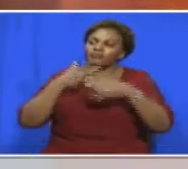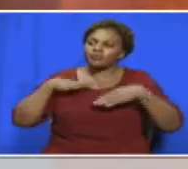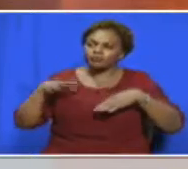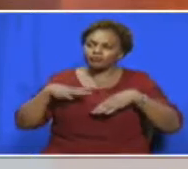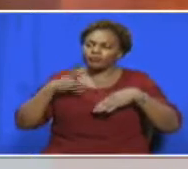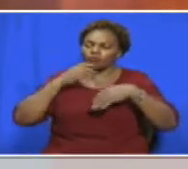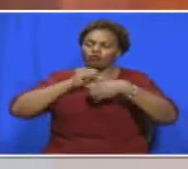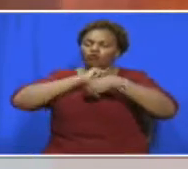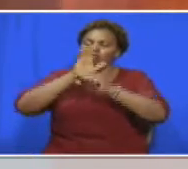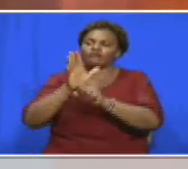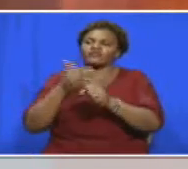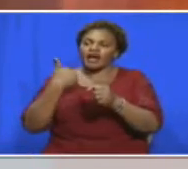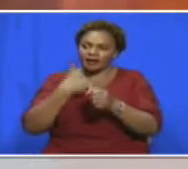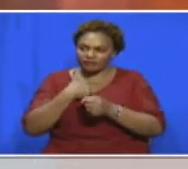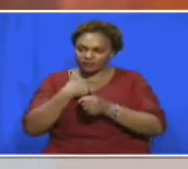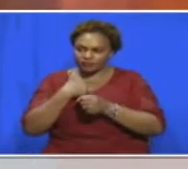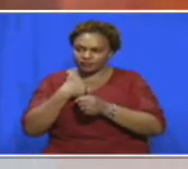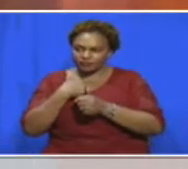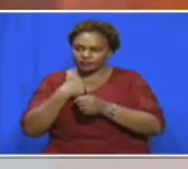have COVID-19,